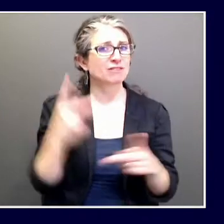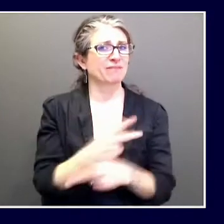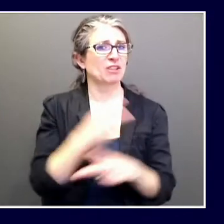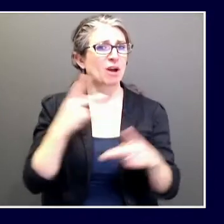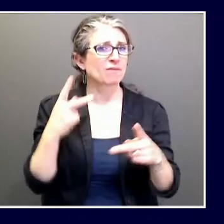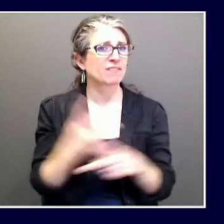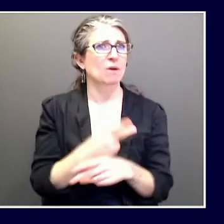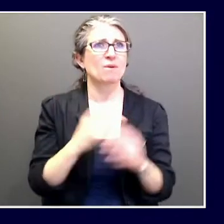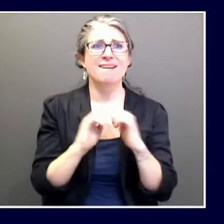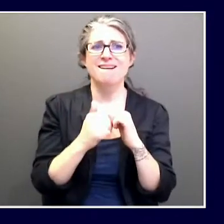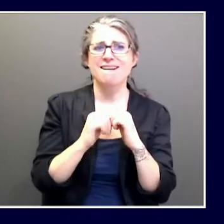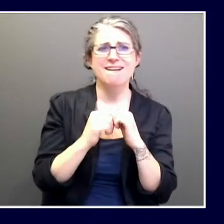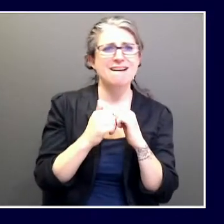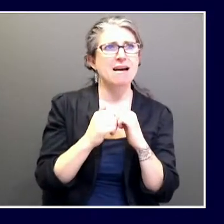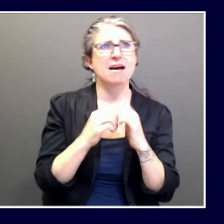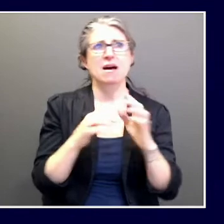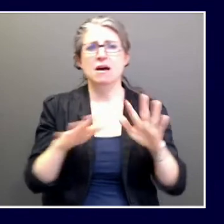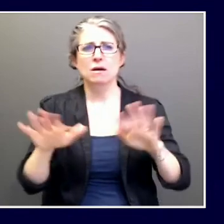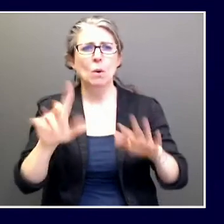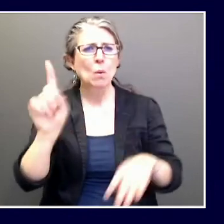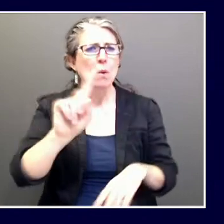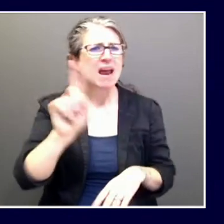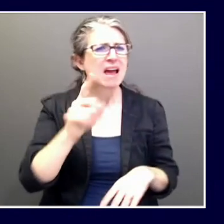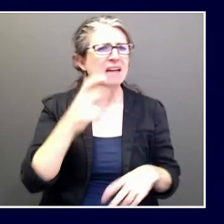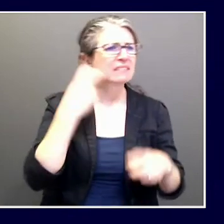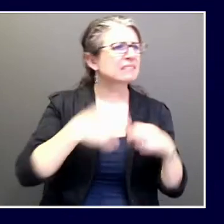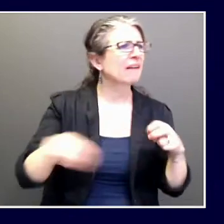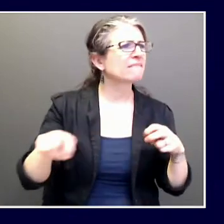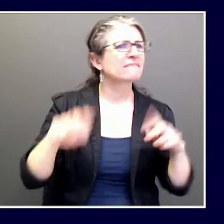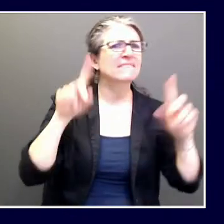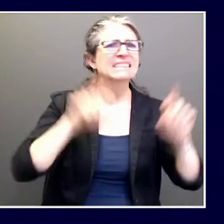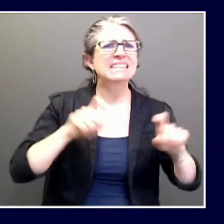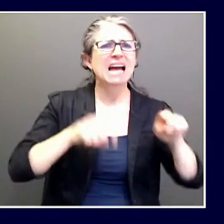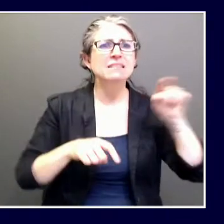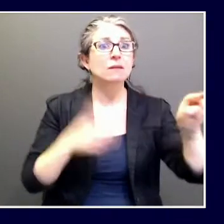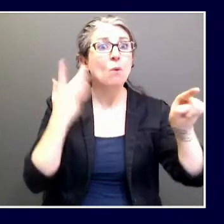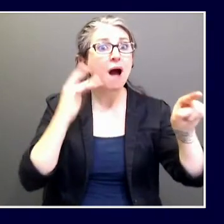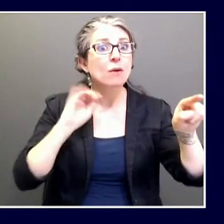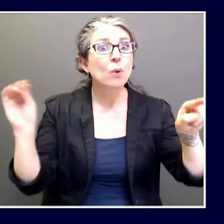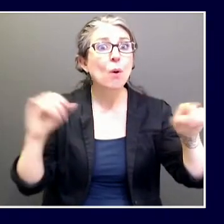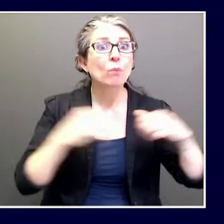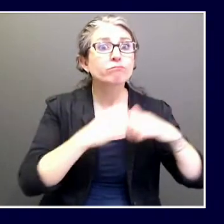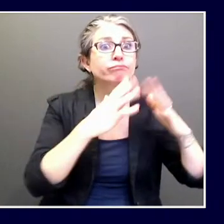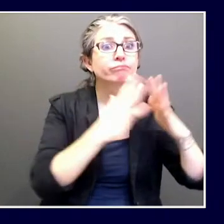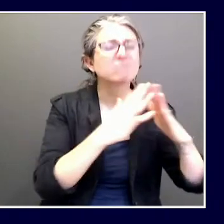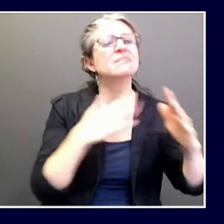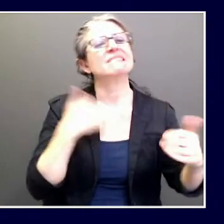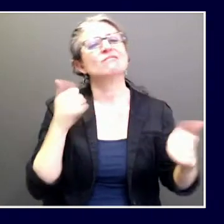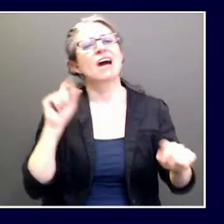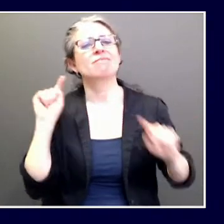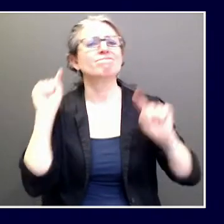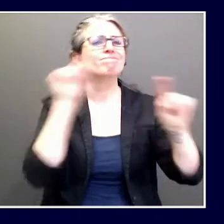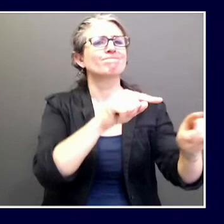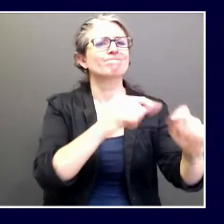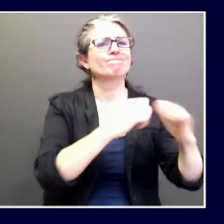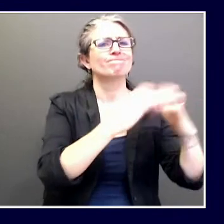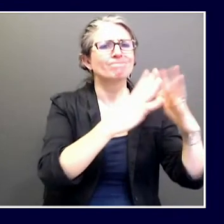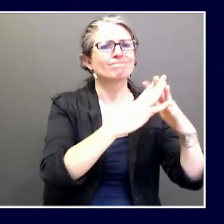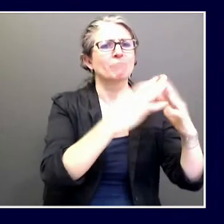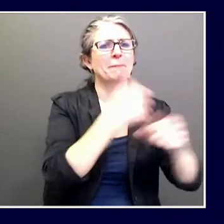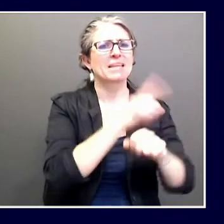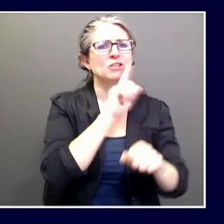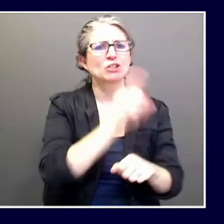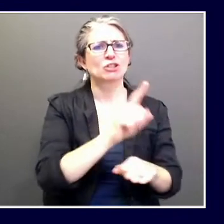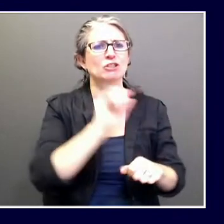recently set up testing locations that are operated in partnership with either local groups or with volunteers that we've